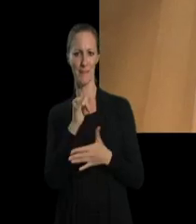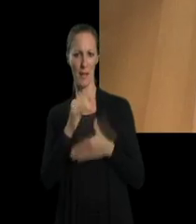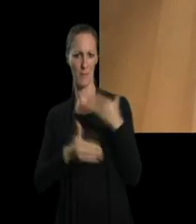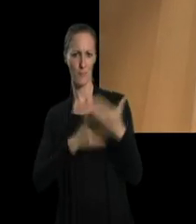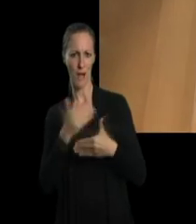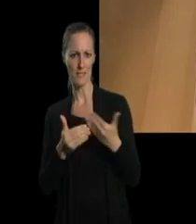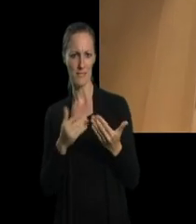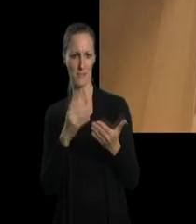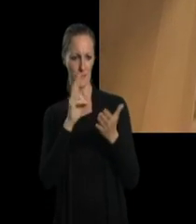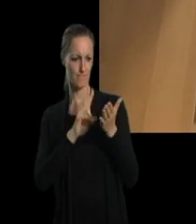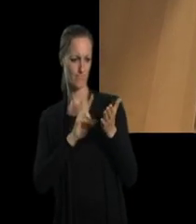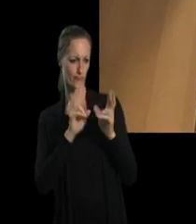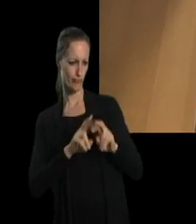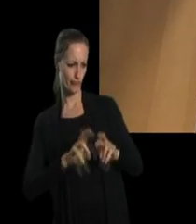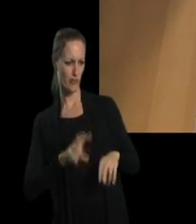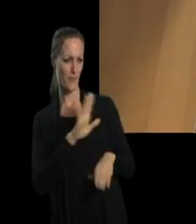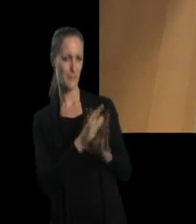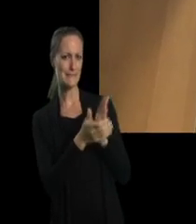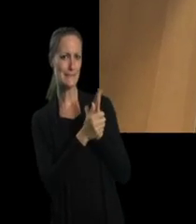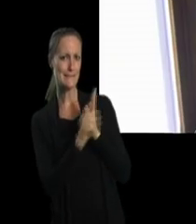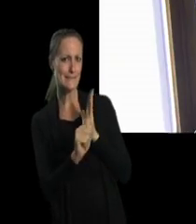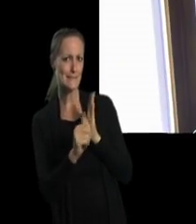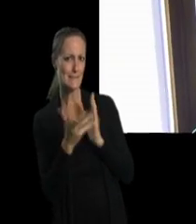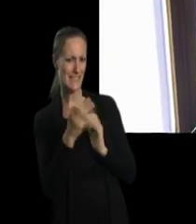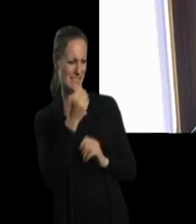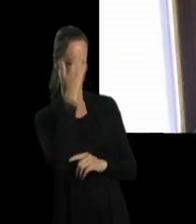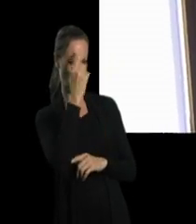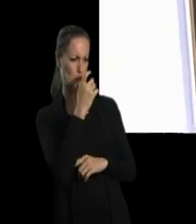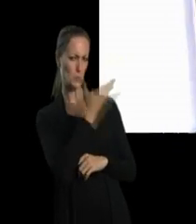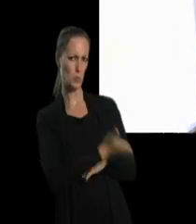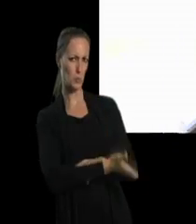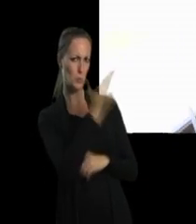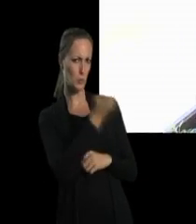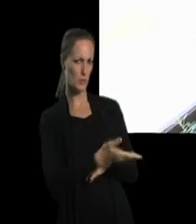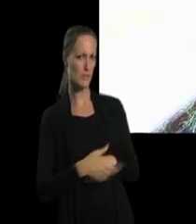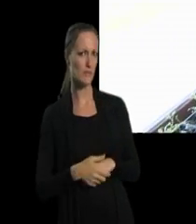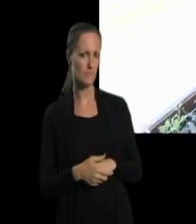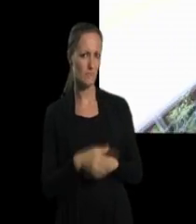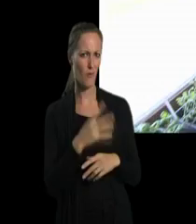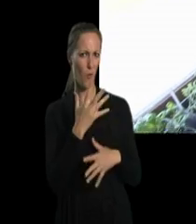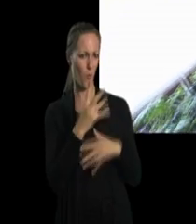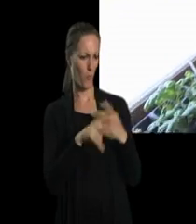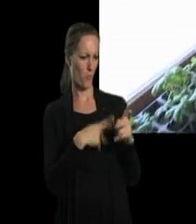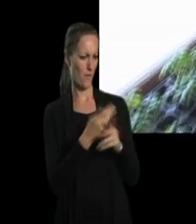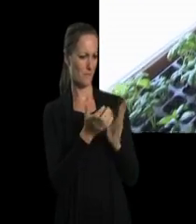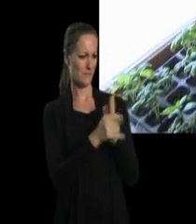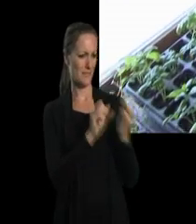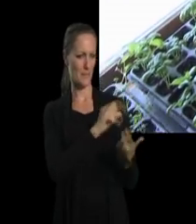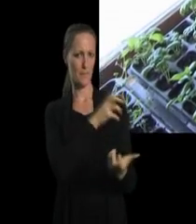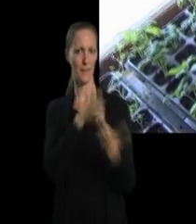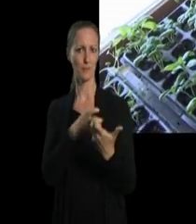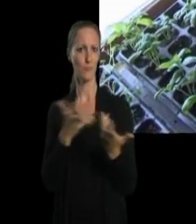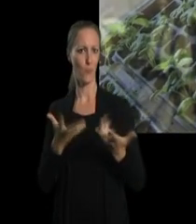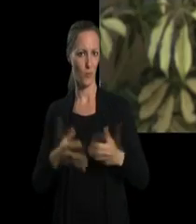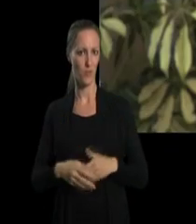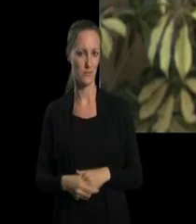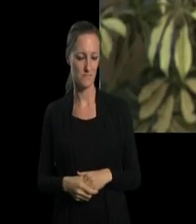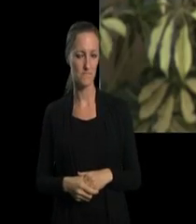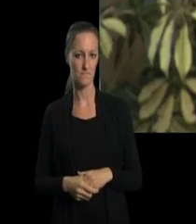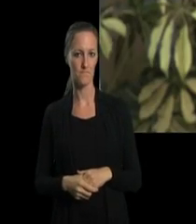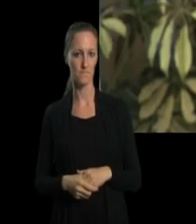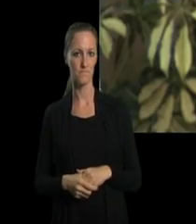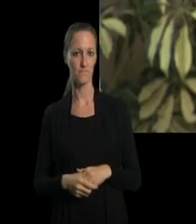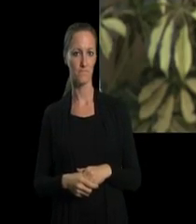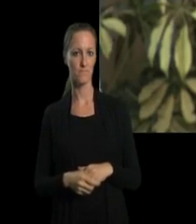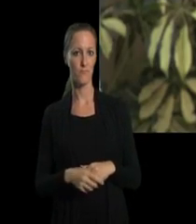that time period where we're getting to know a person, we go through a process kind of researching who they are, what their skills are,